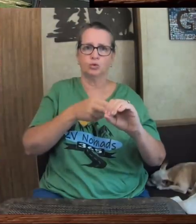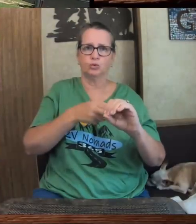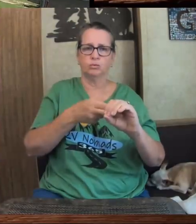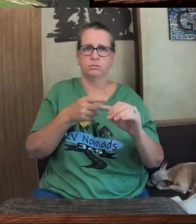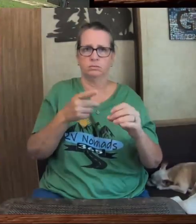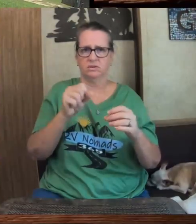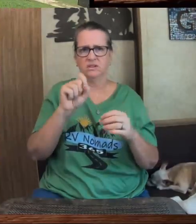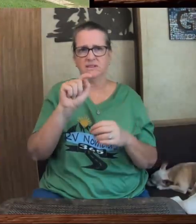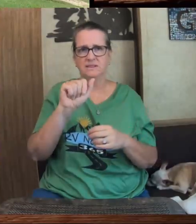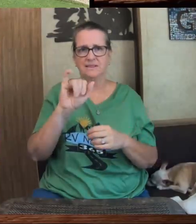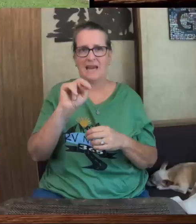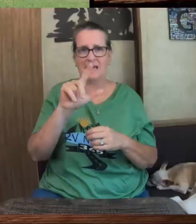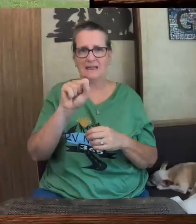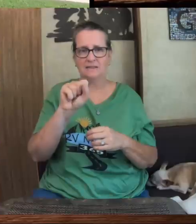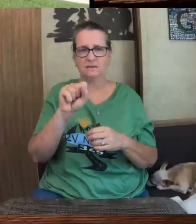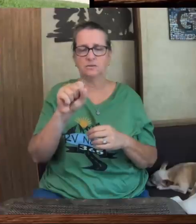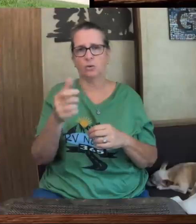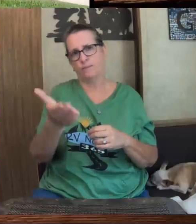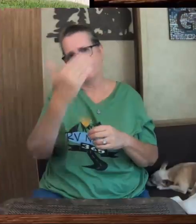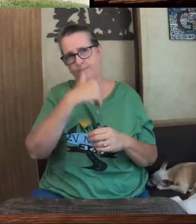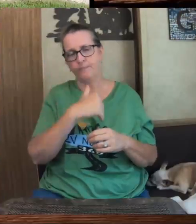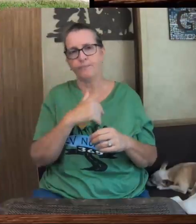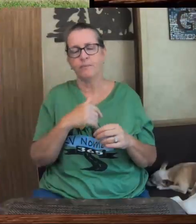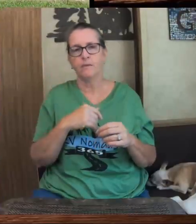put it in. So if you want to come over here,